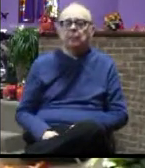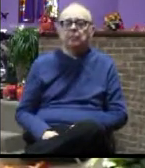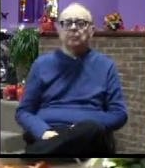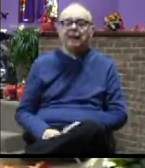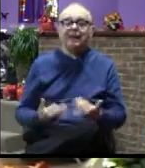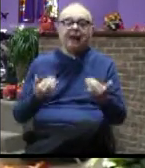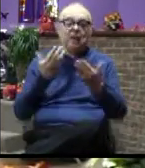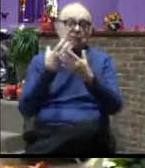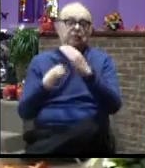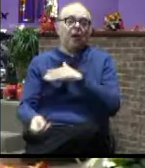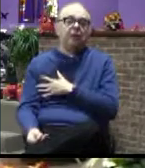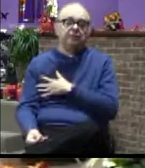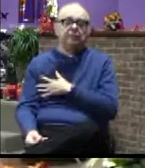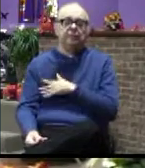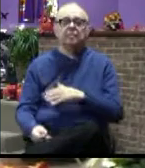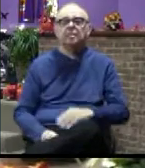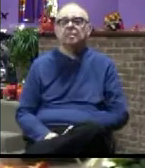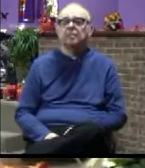And it's been gone.